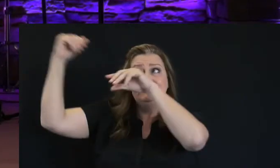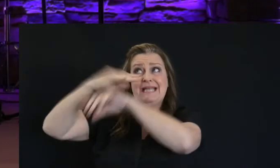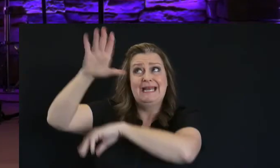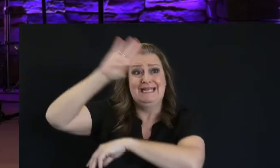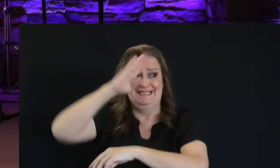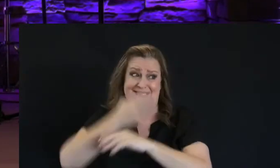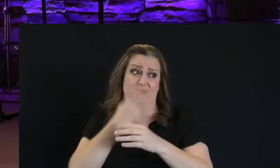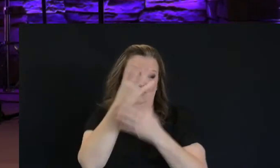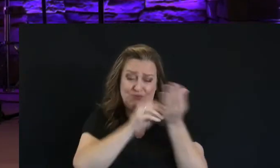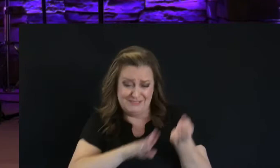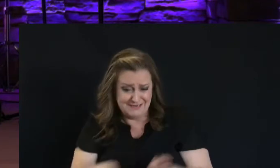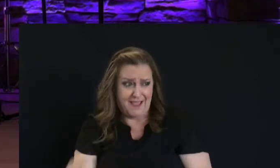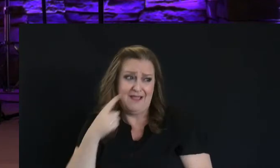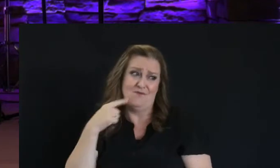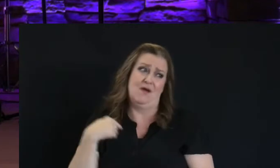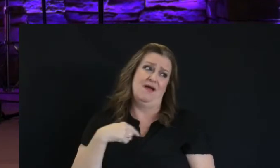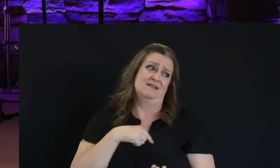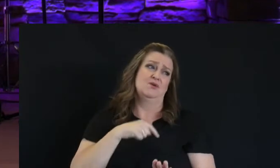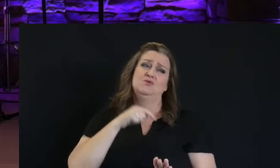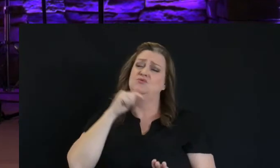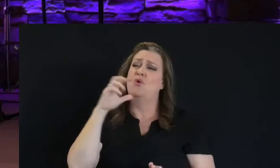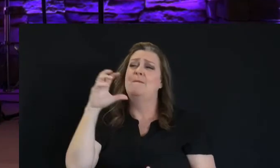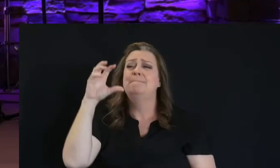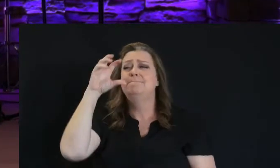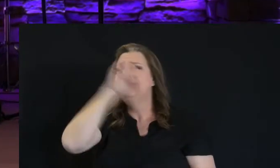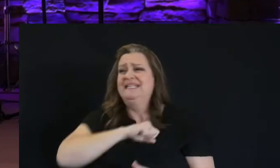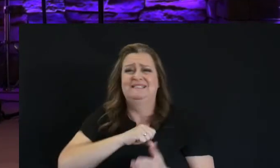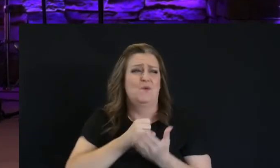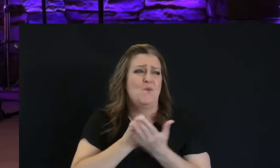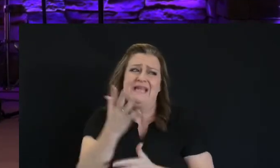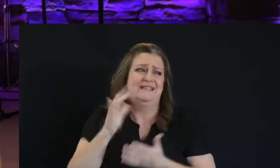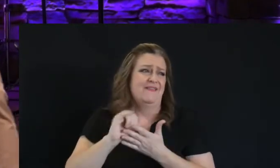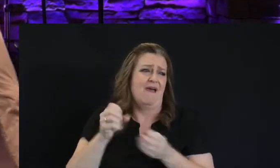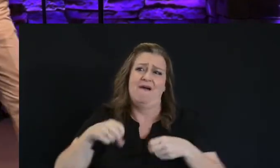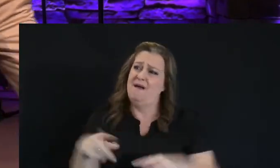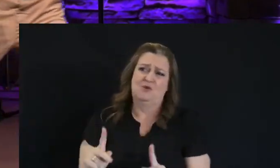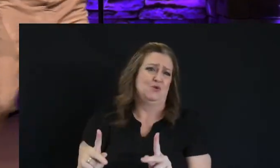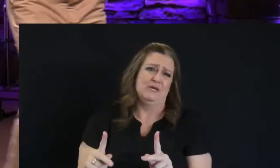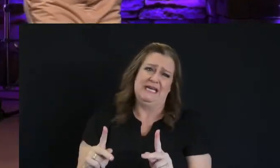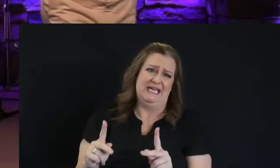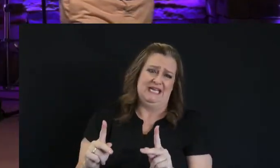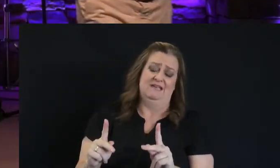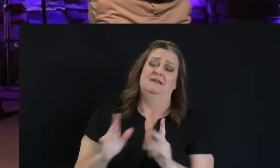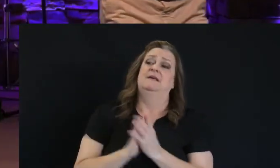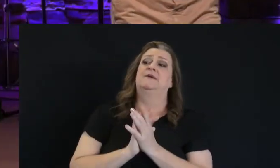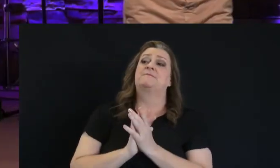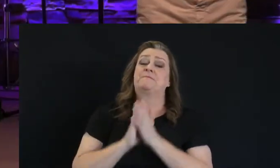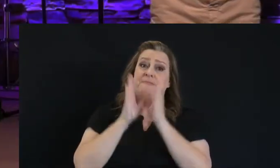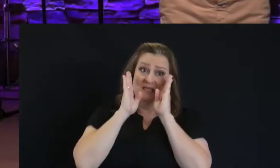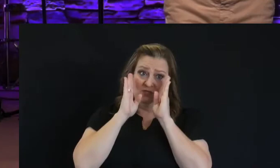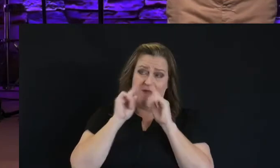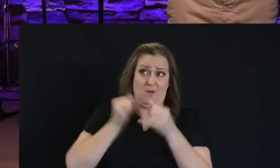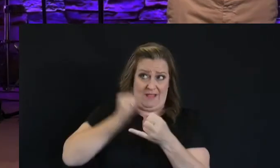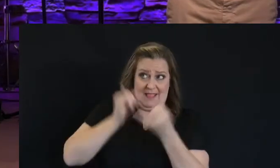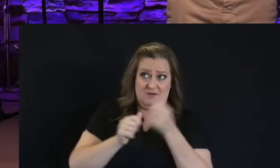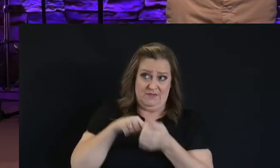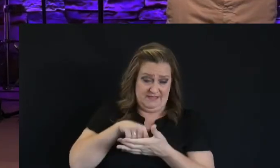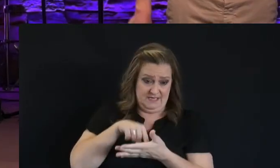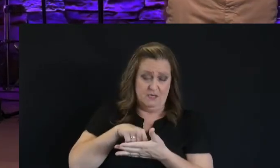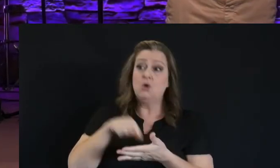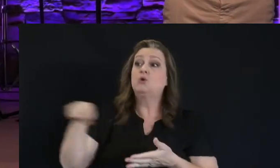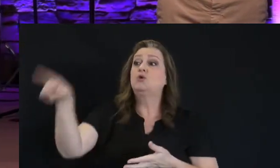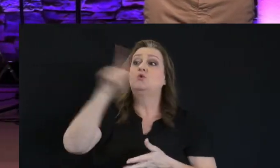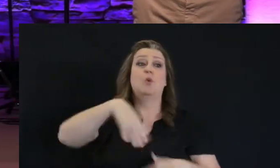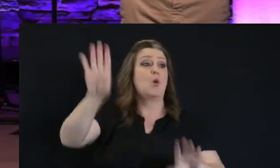that privilege. Do not miss that opportunity. Don't waste that opportunity. Listen to me. I'm going to end with this. You are